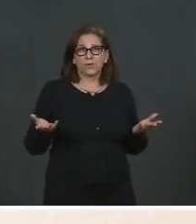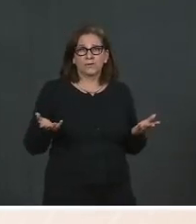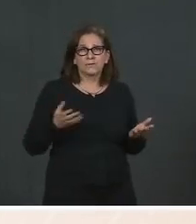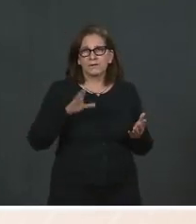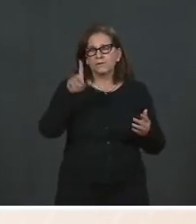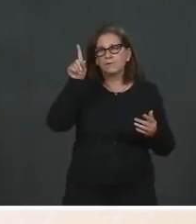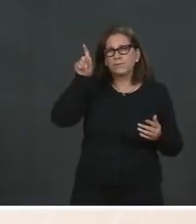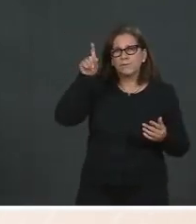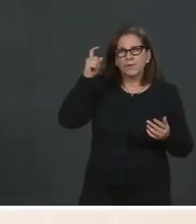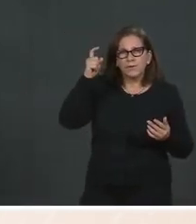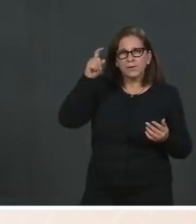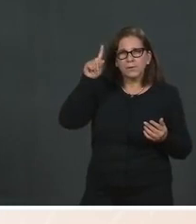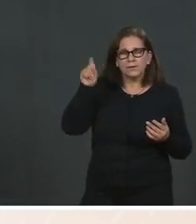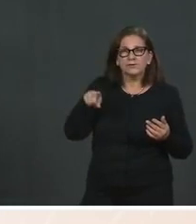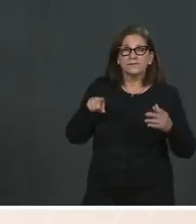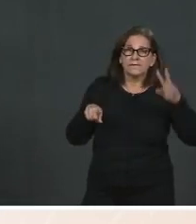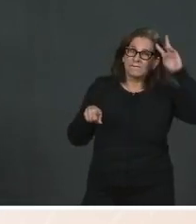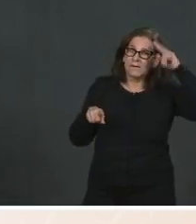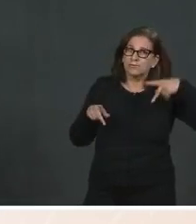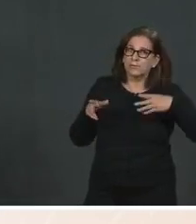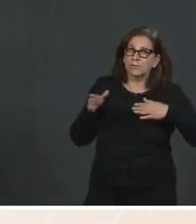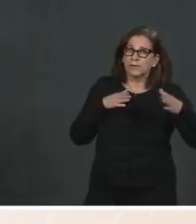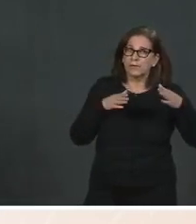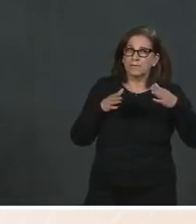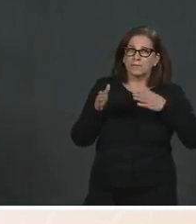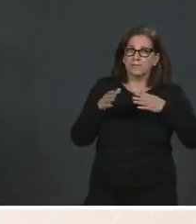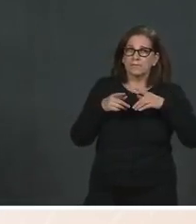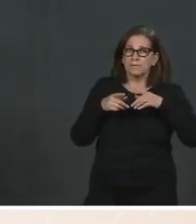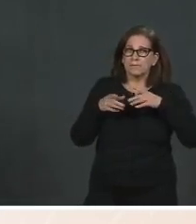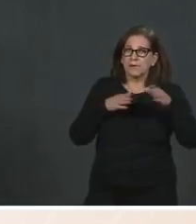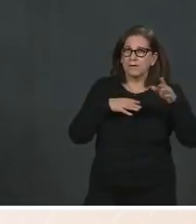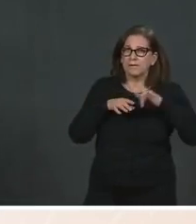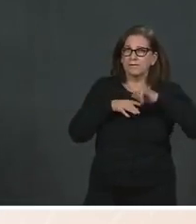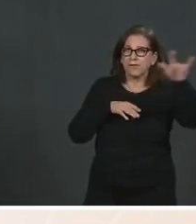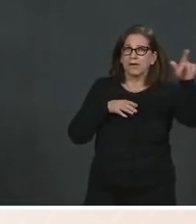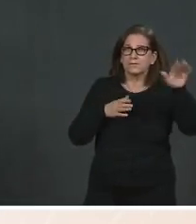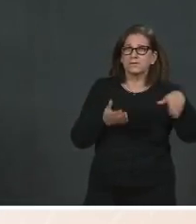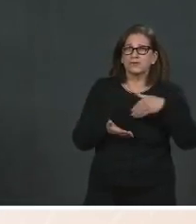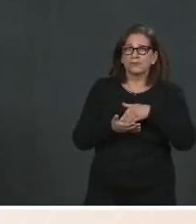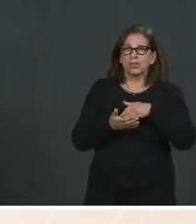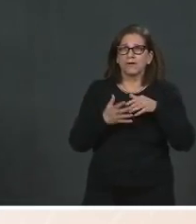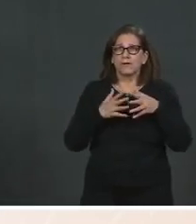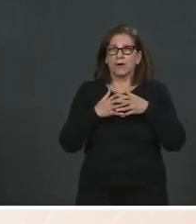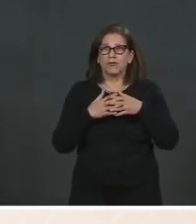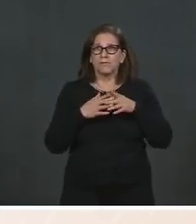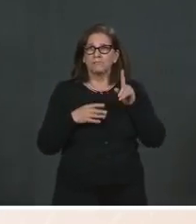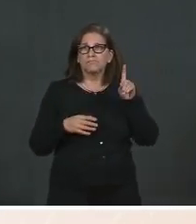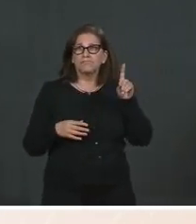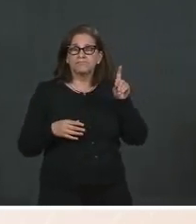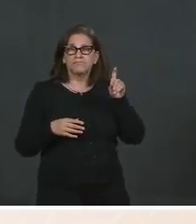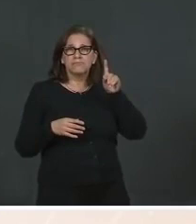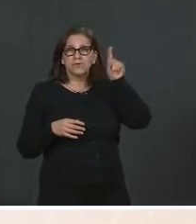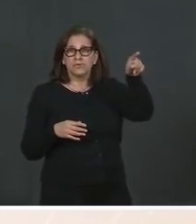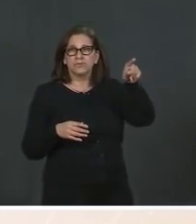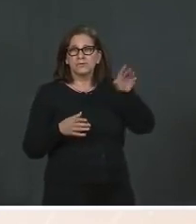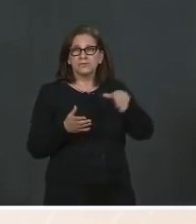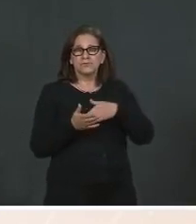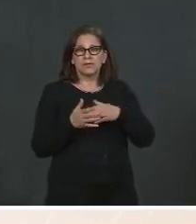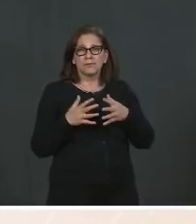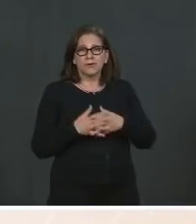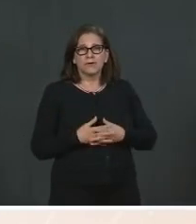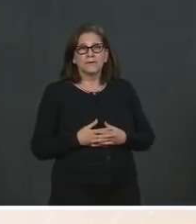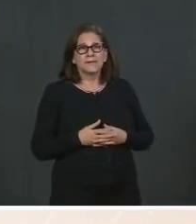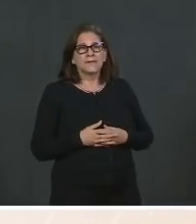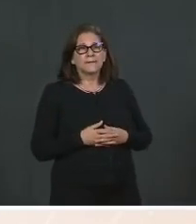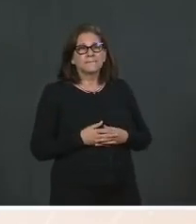to travel to Central America or to the border as part of her looking into the root causes of the immigration problem? I don't